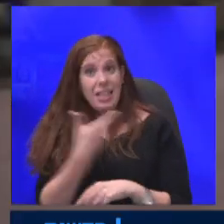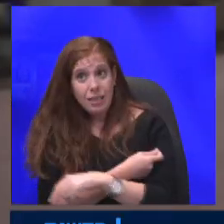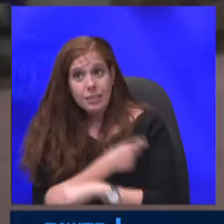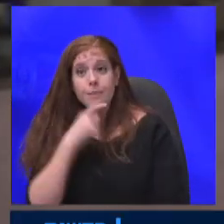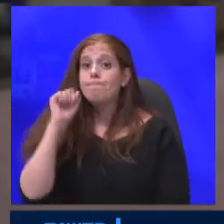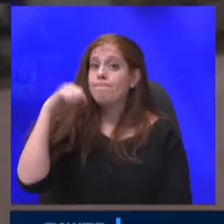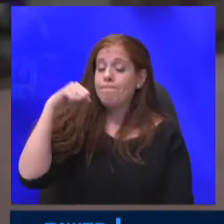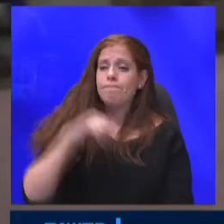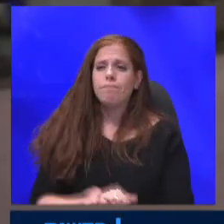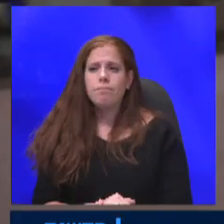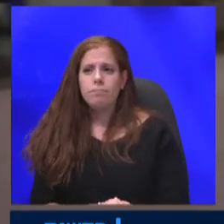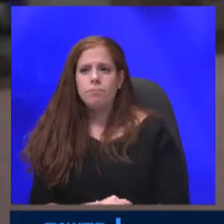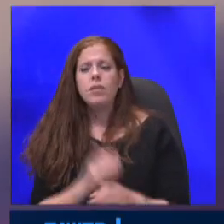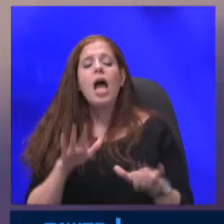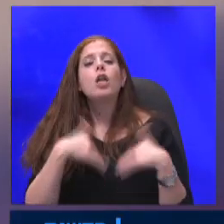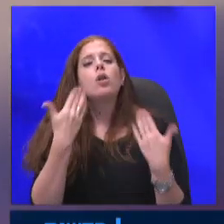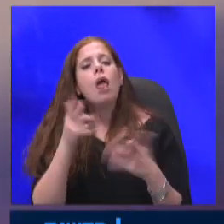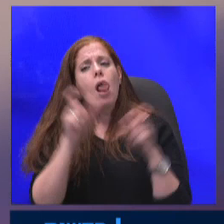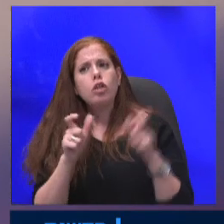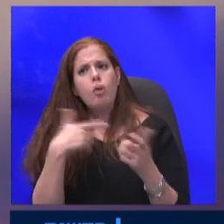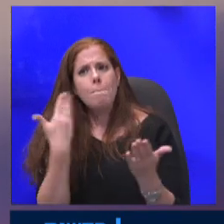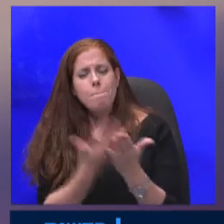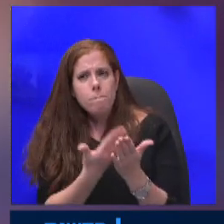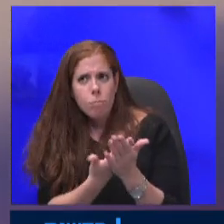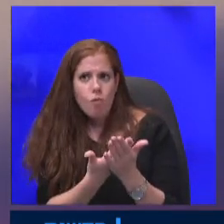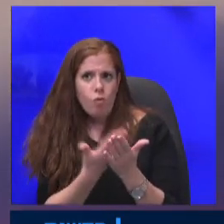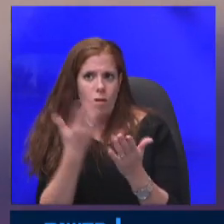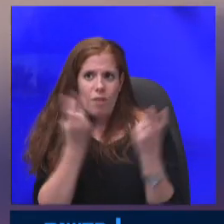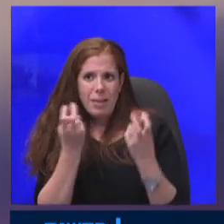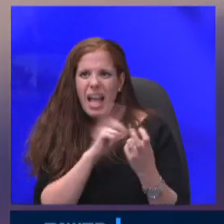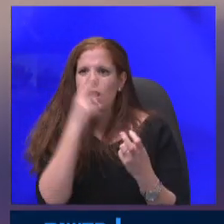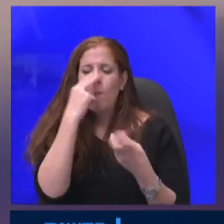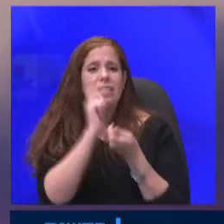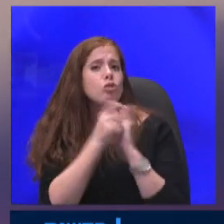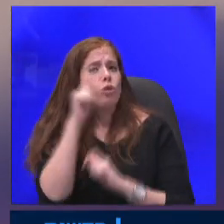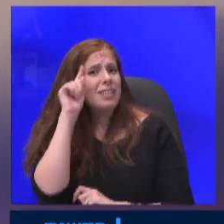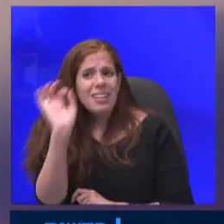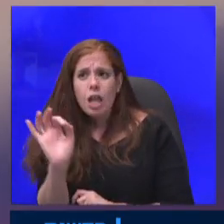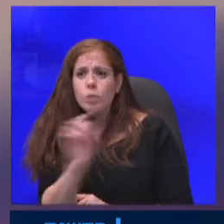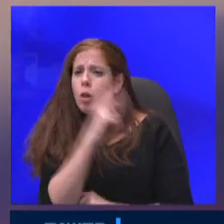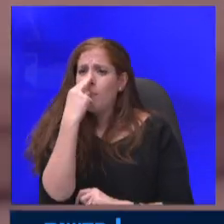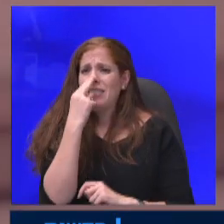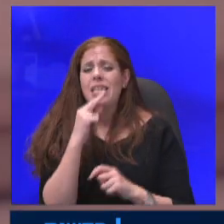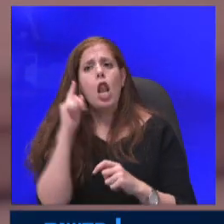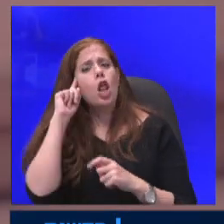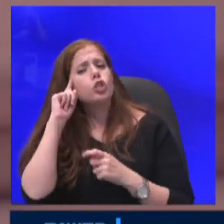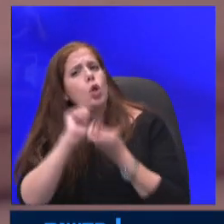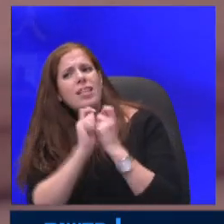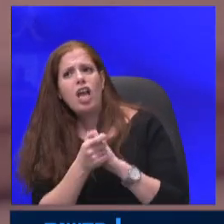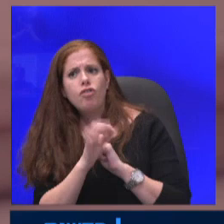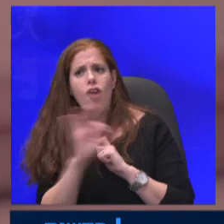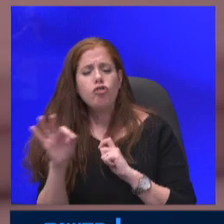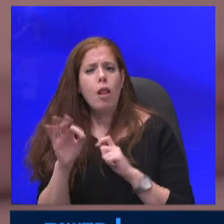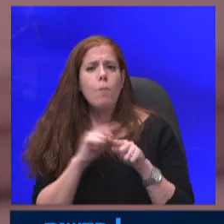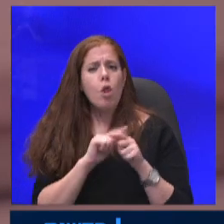I'm just giving people facts and information. I'm not trying to change their minds. I'm not trying to make them think differently or change their lifestyles. I'm just trying to give